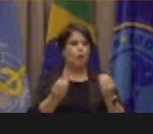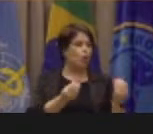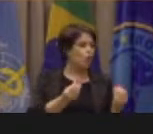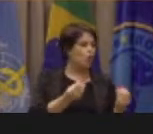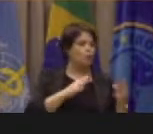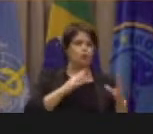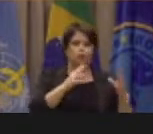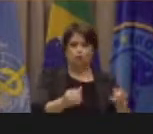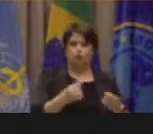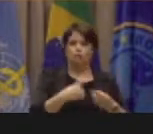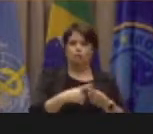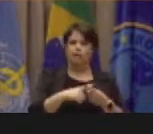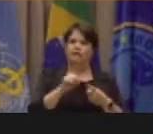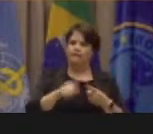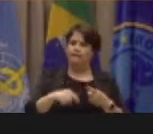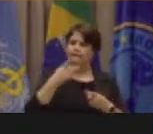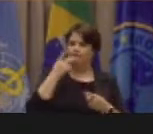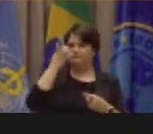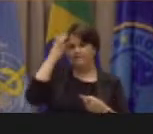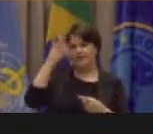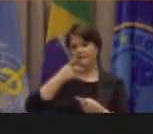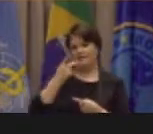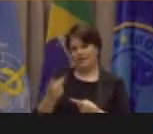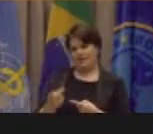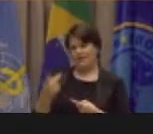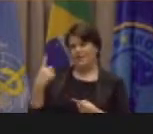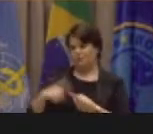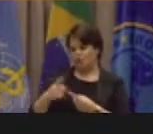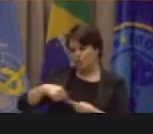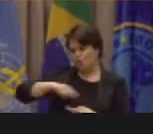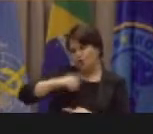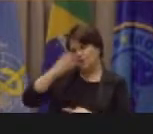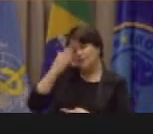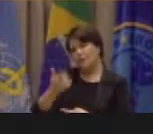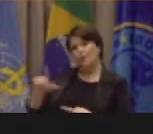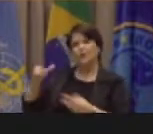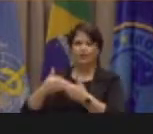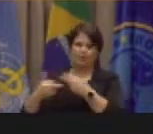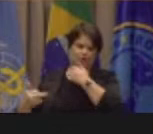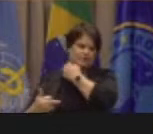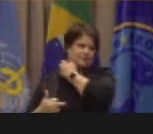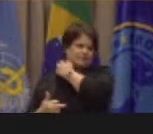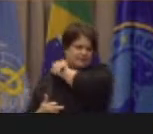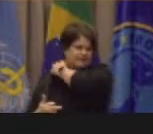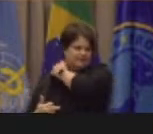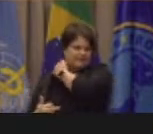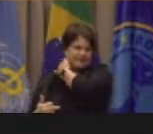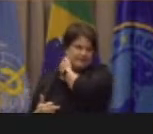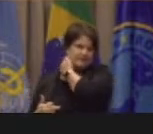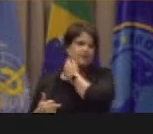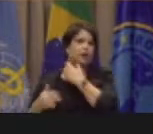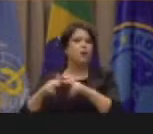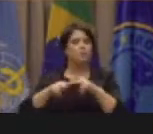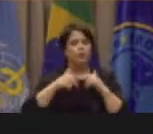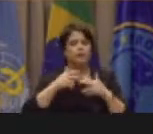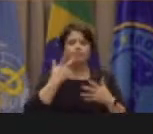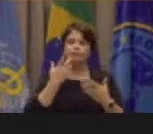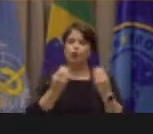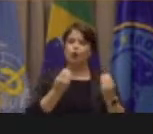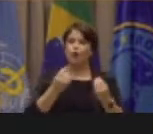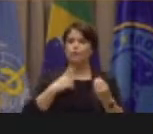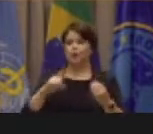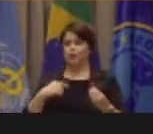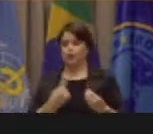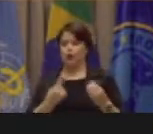And we have to have the system for the hospital. Many times we did that, each one